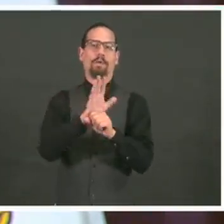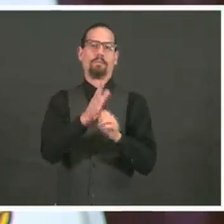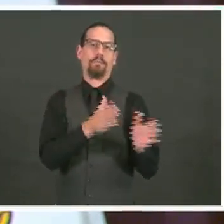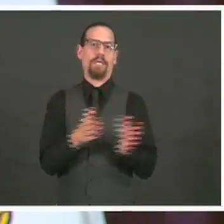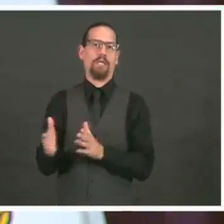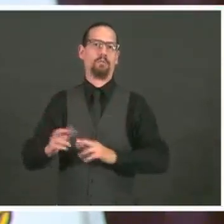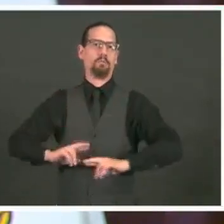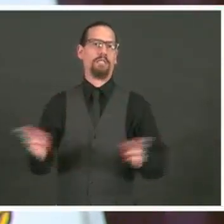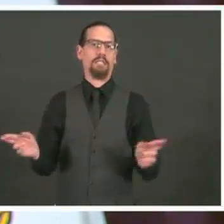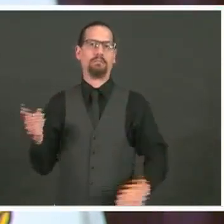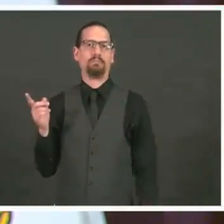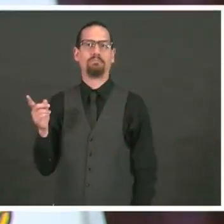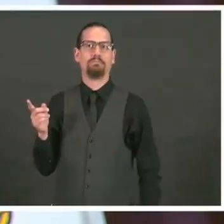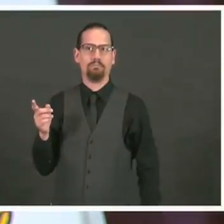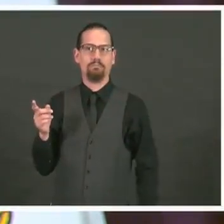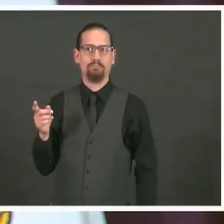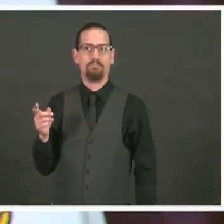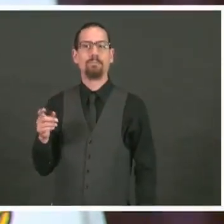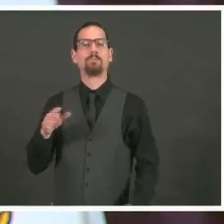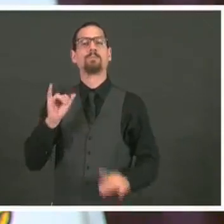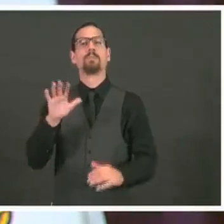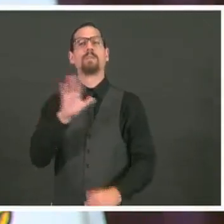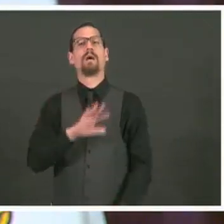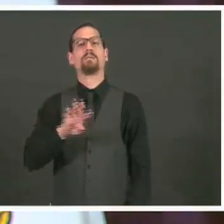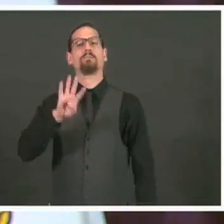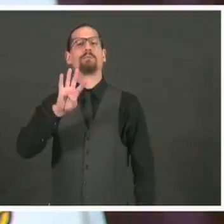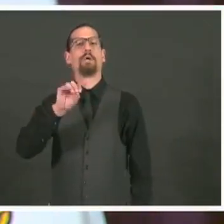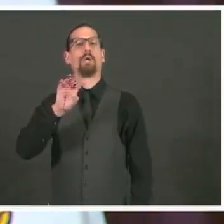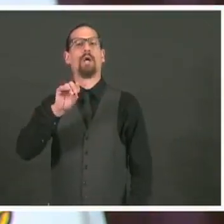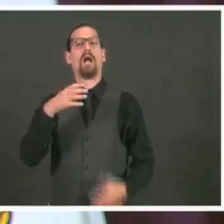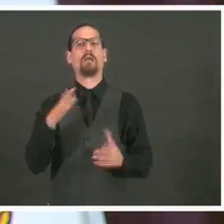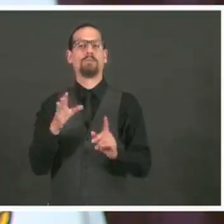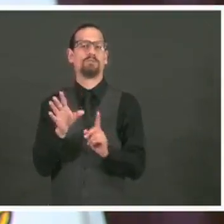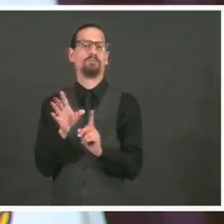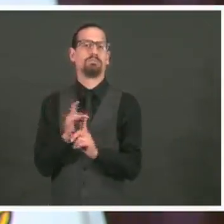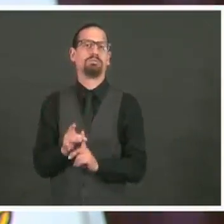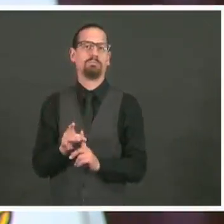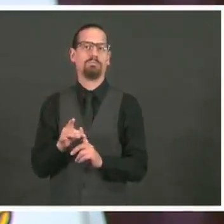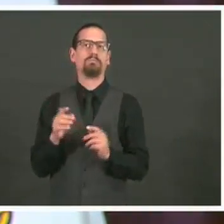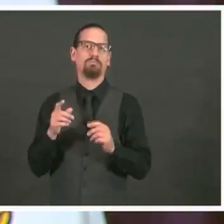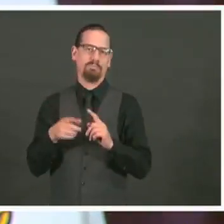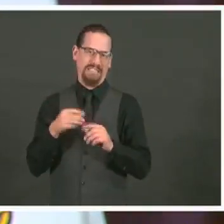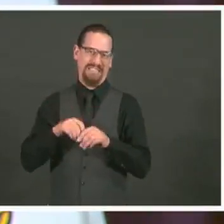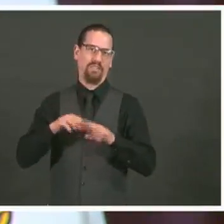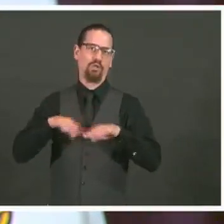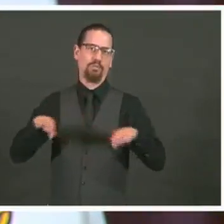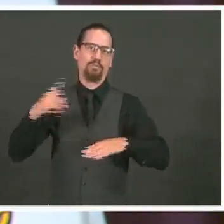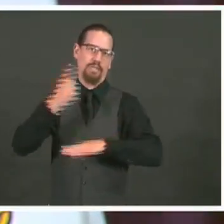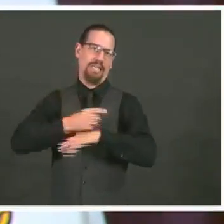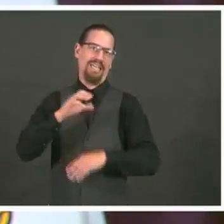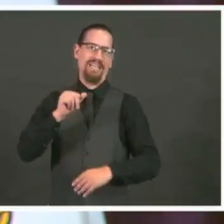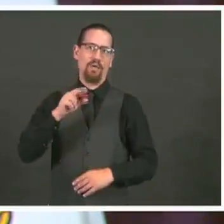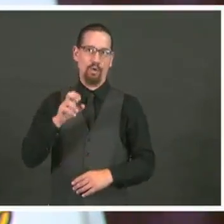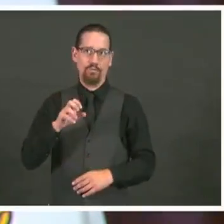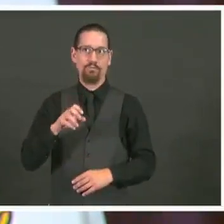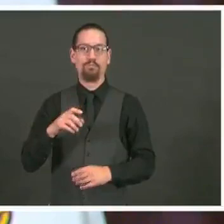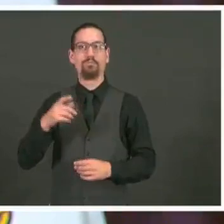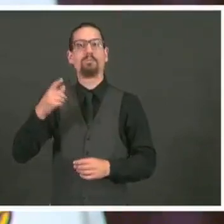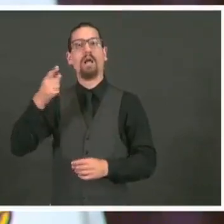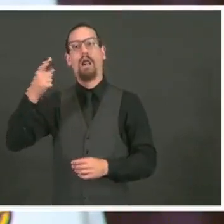associated with child care sites, half of them among children, half of them among the adults that work there. Those 40